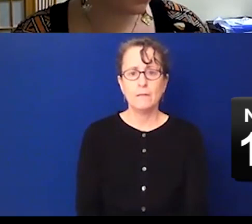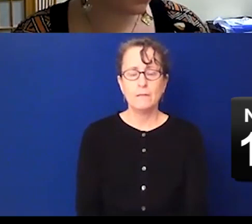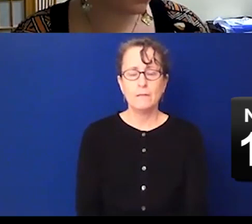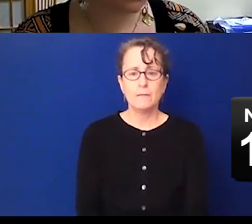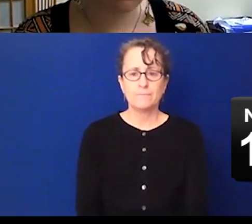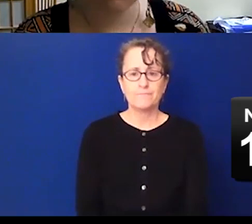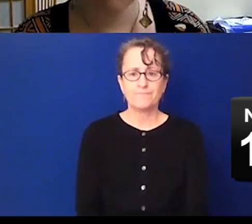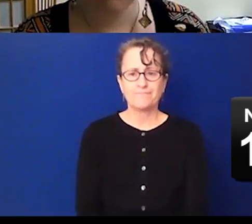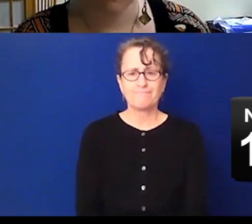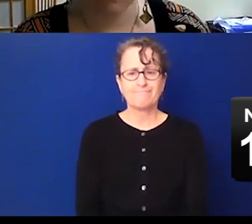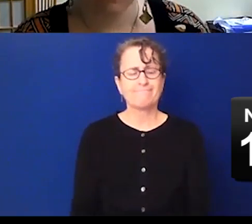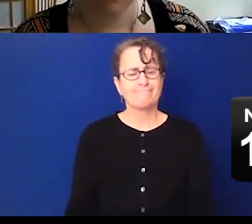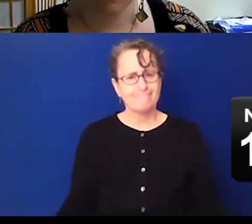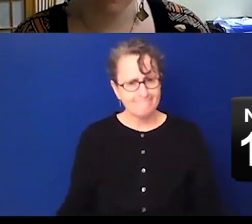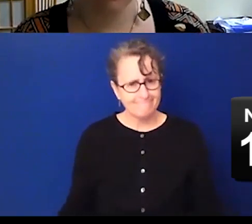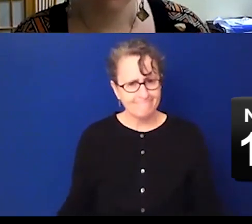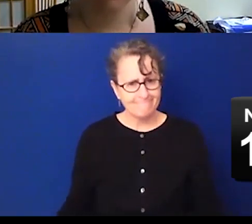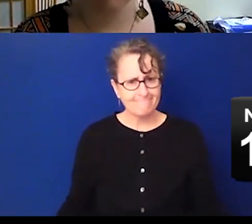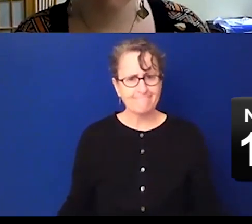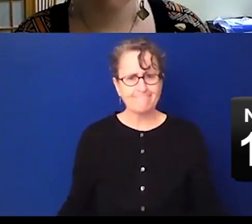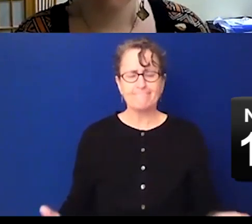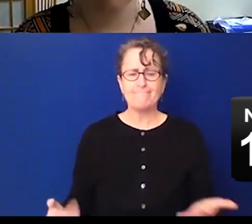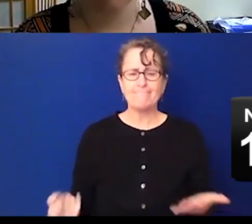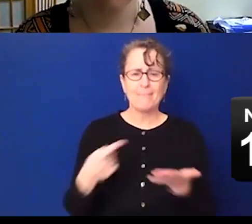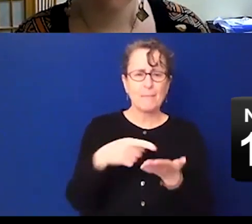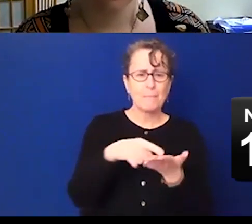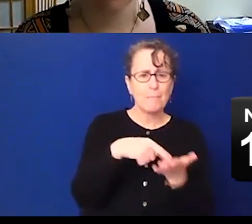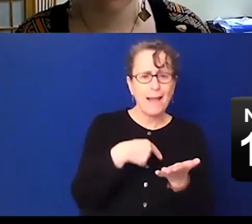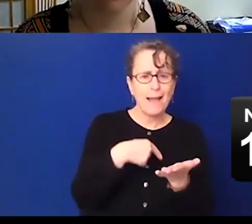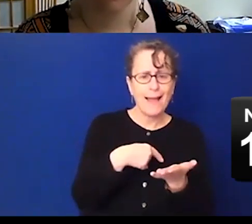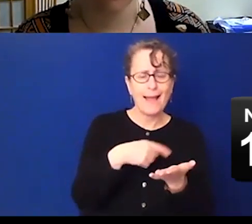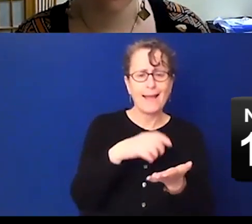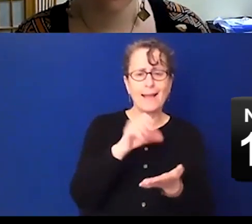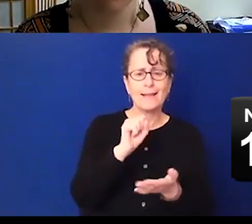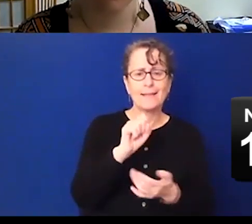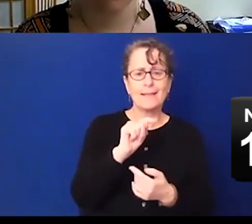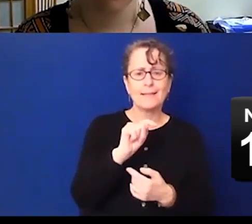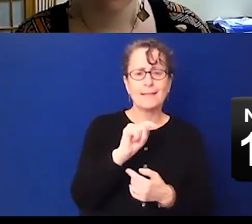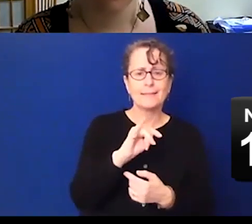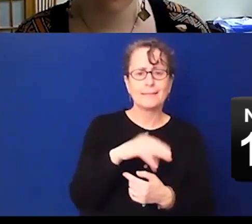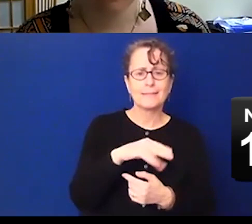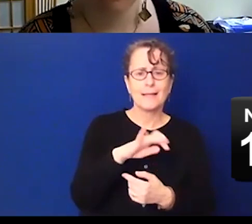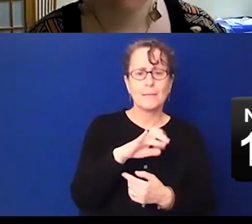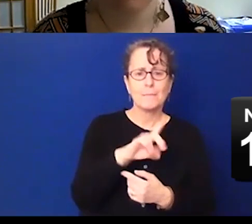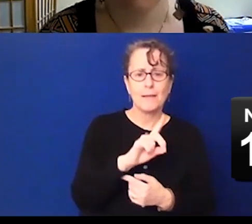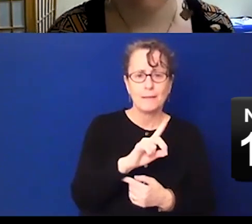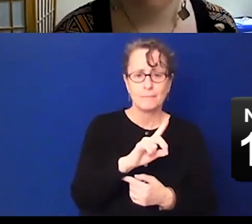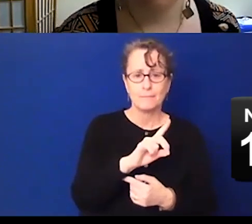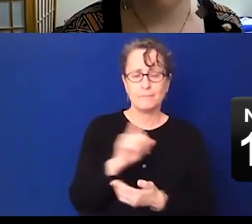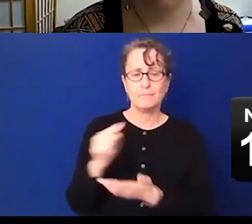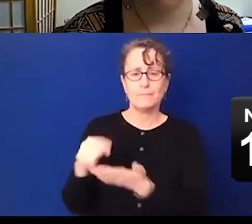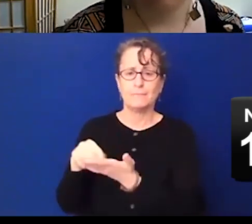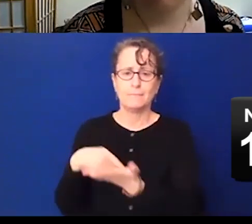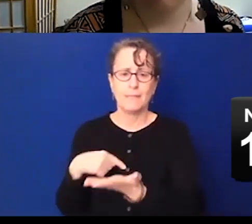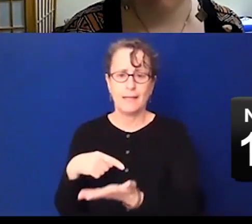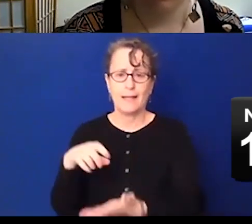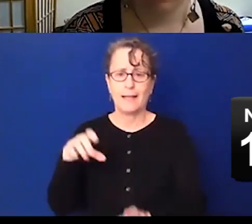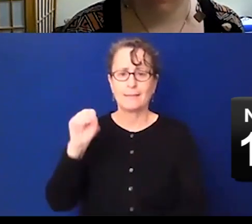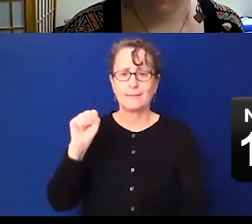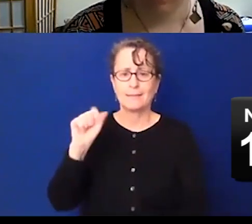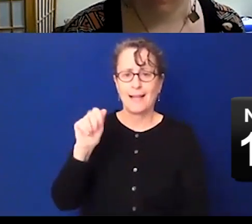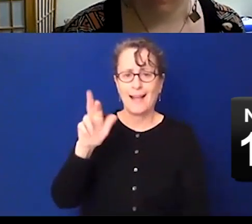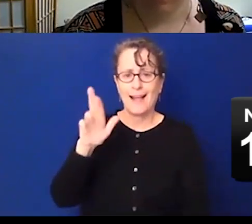what's a stipend and what's a salary. And I know it gets called different things in different spots in our charter